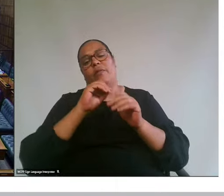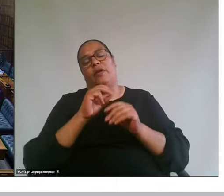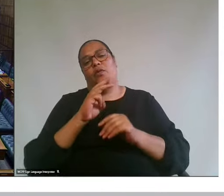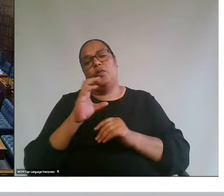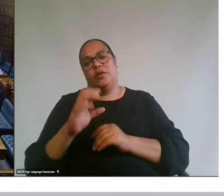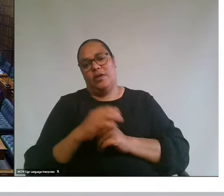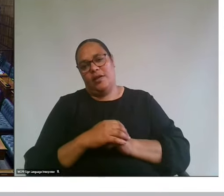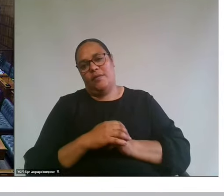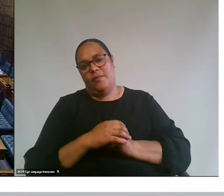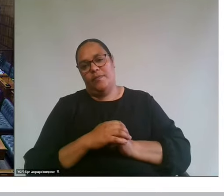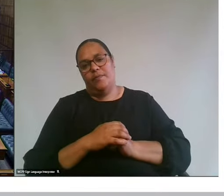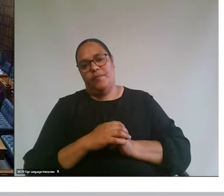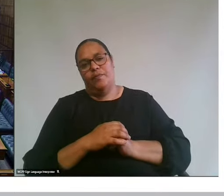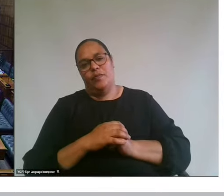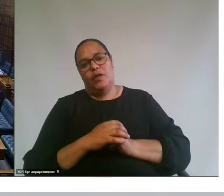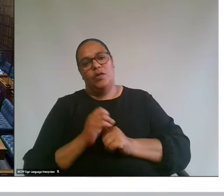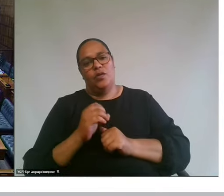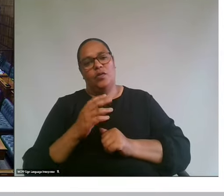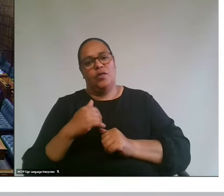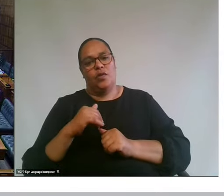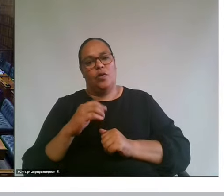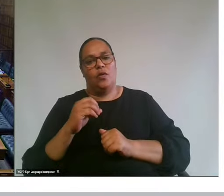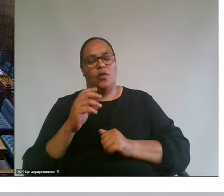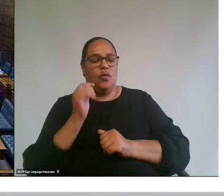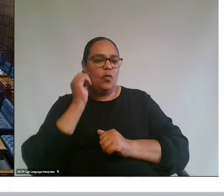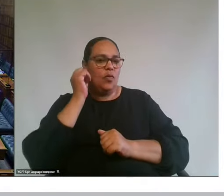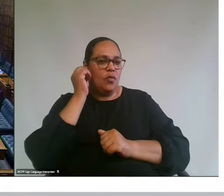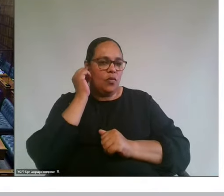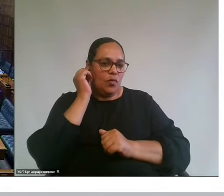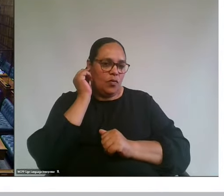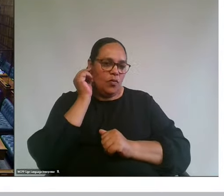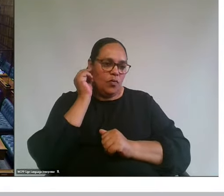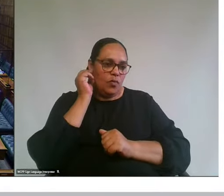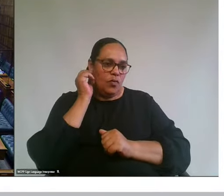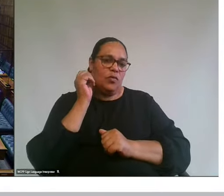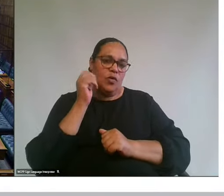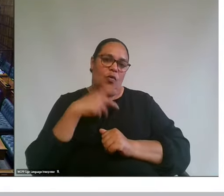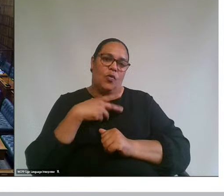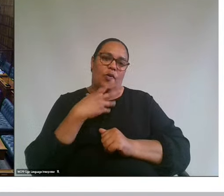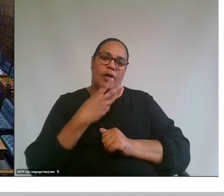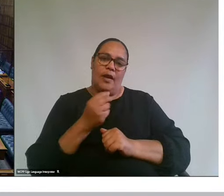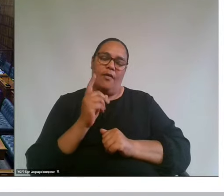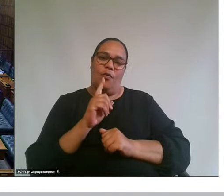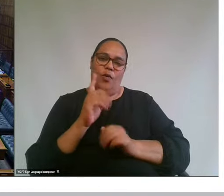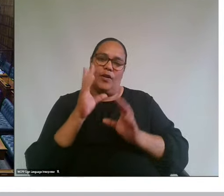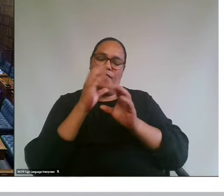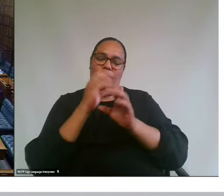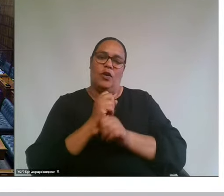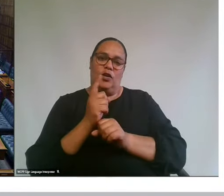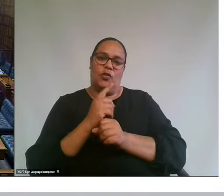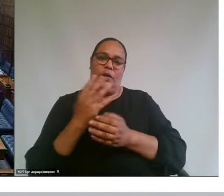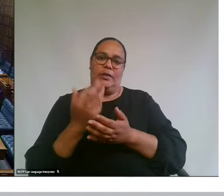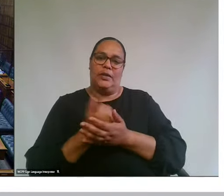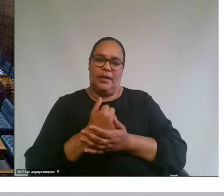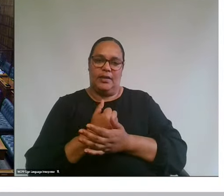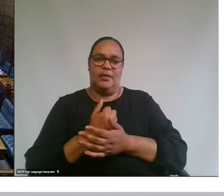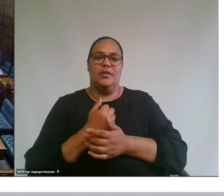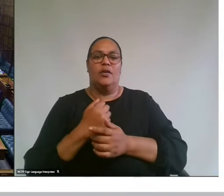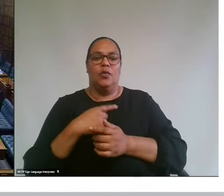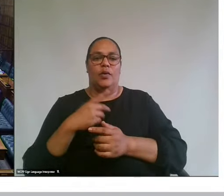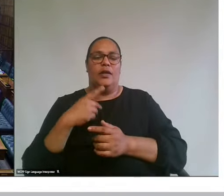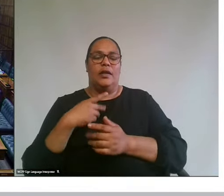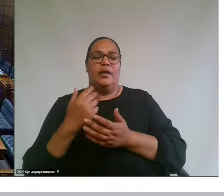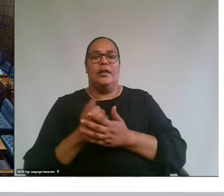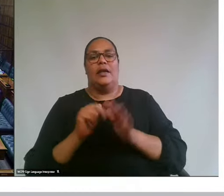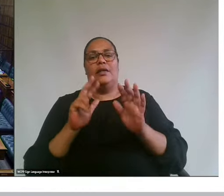Cape um we have as you in yes so we have also focused on taking so we have taken eight